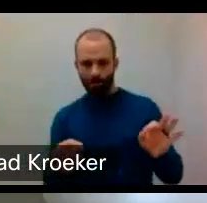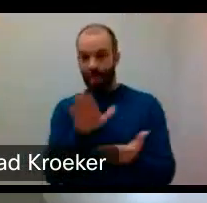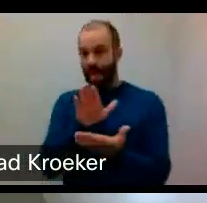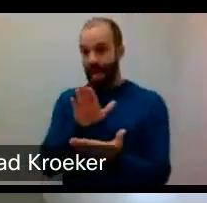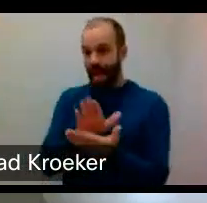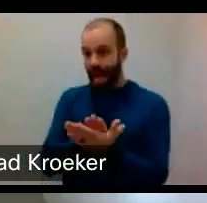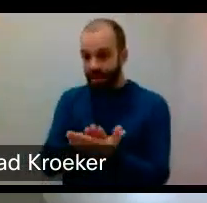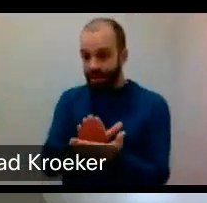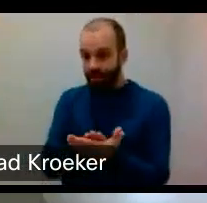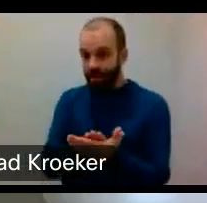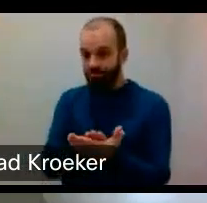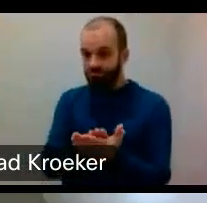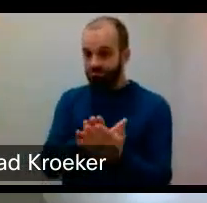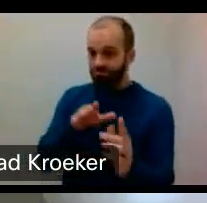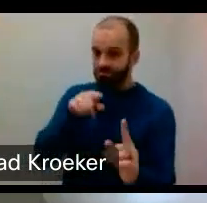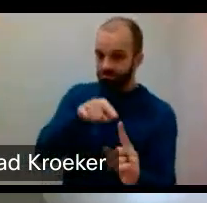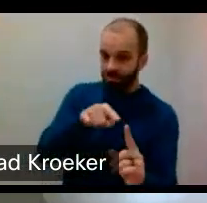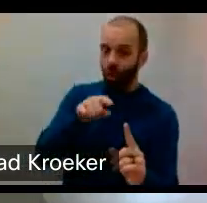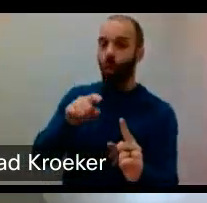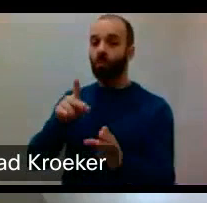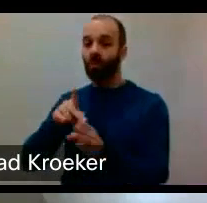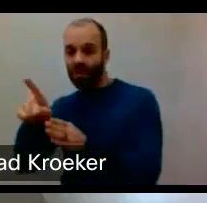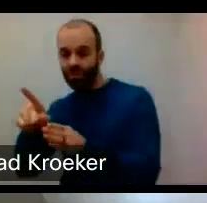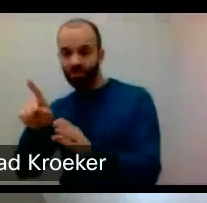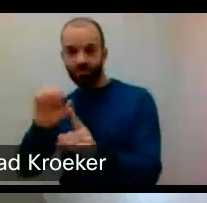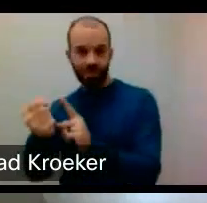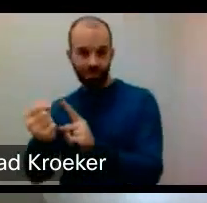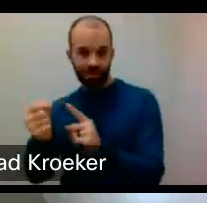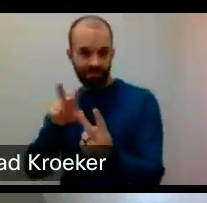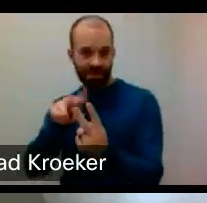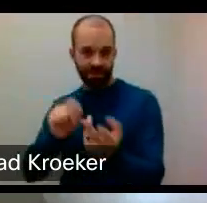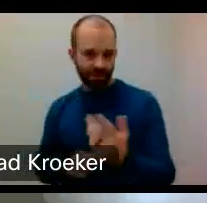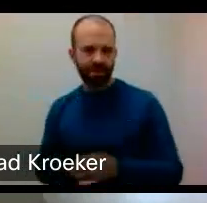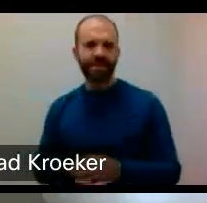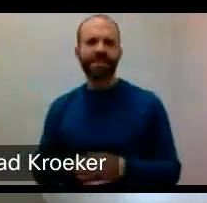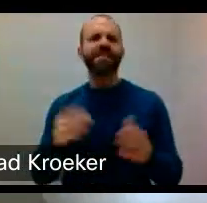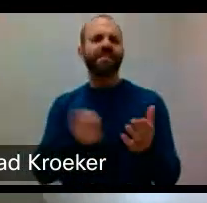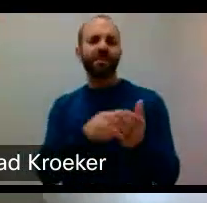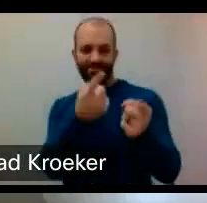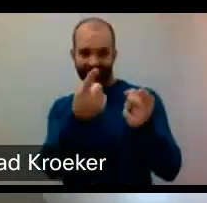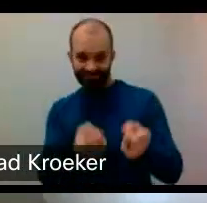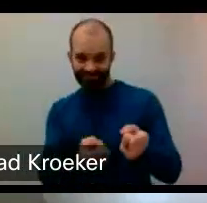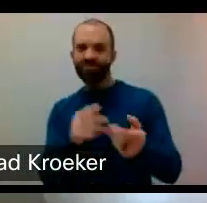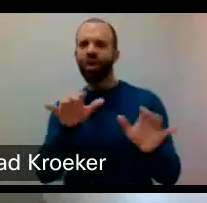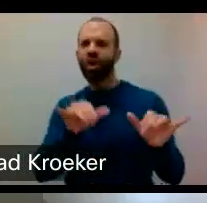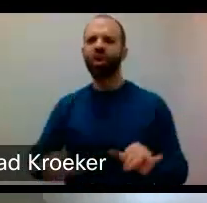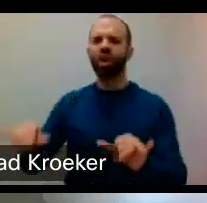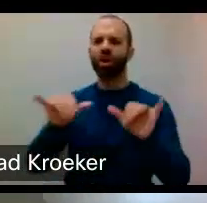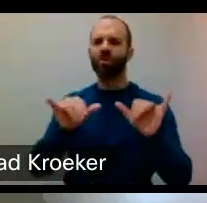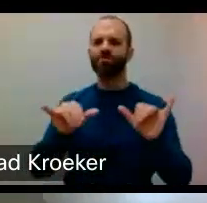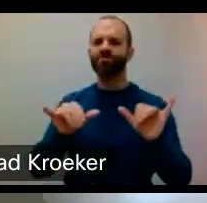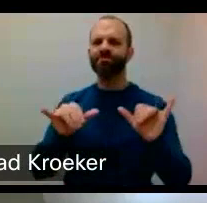in professional situations. So you may come across some of this common language that is used